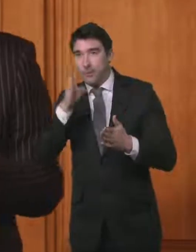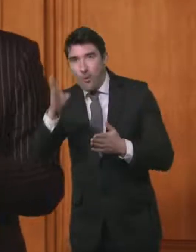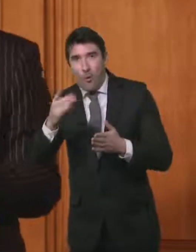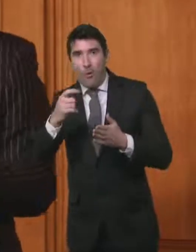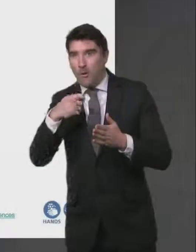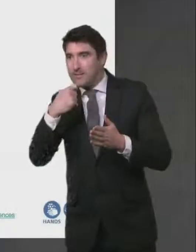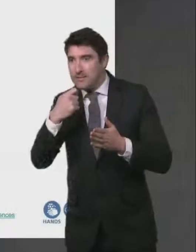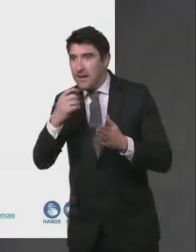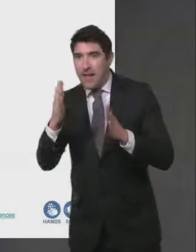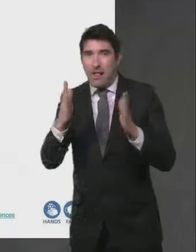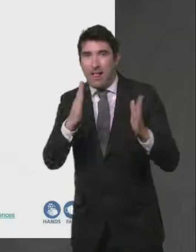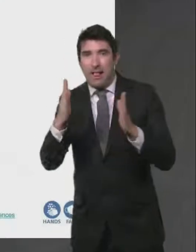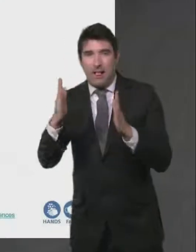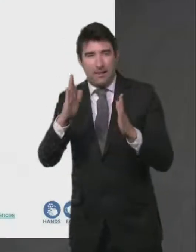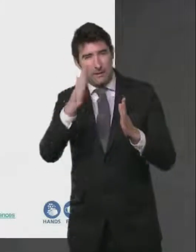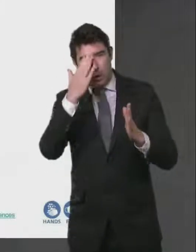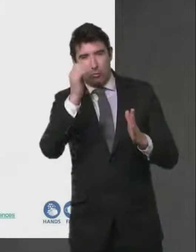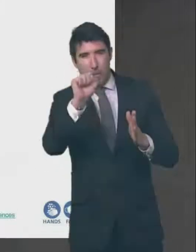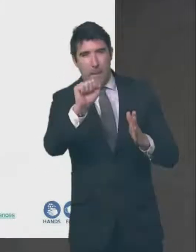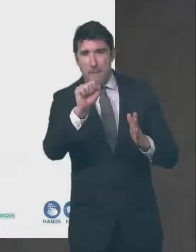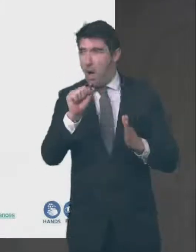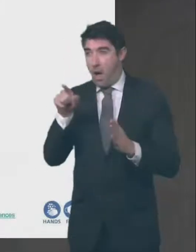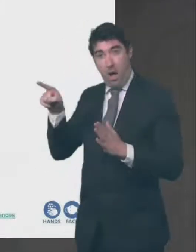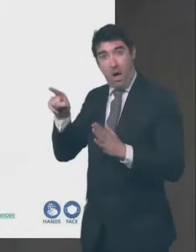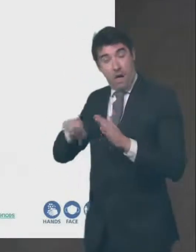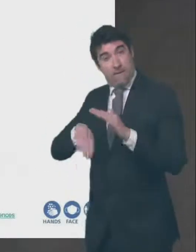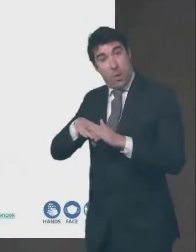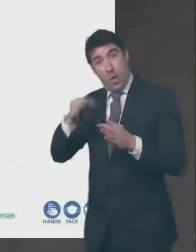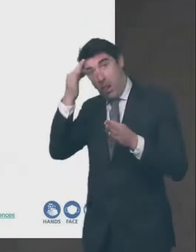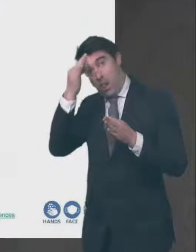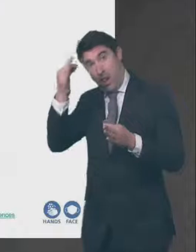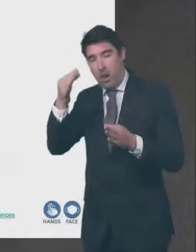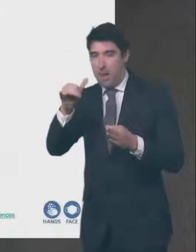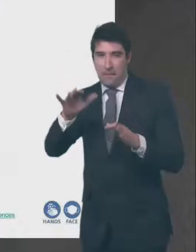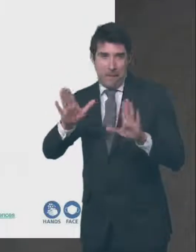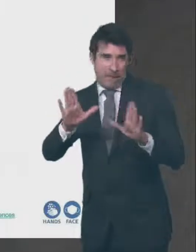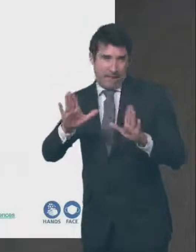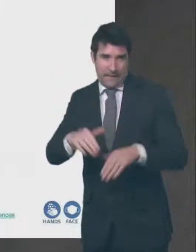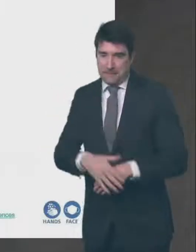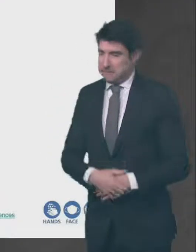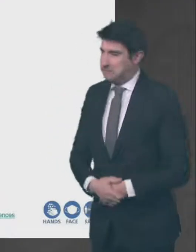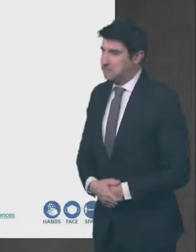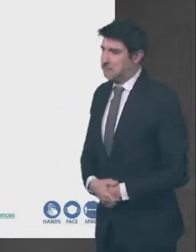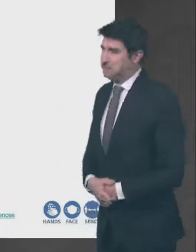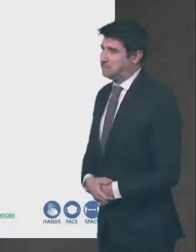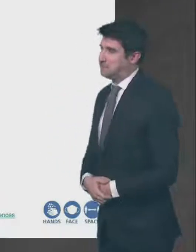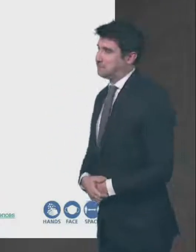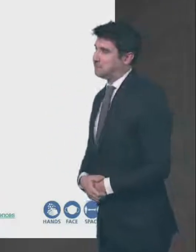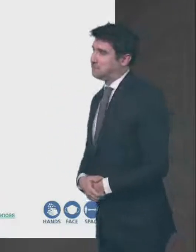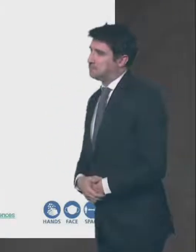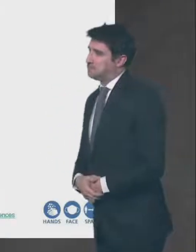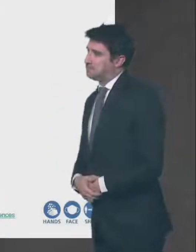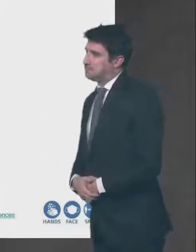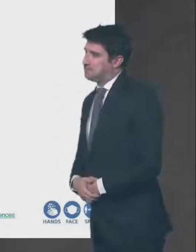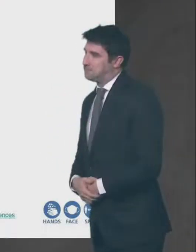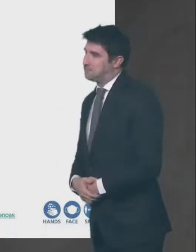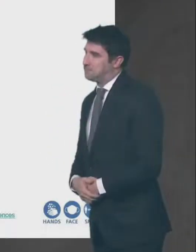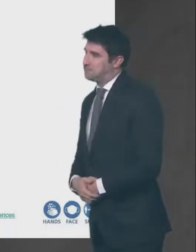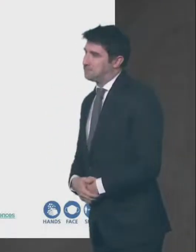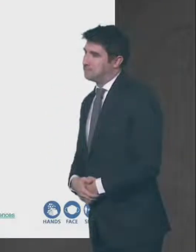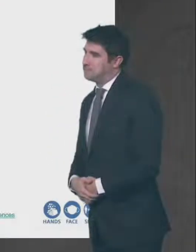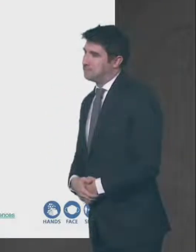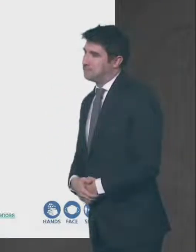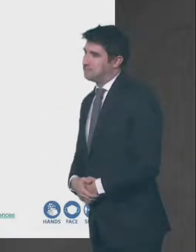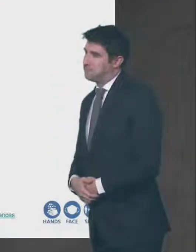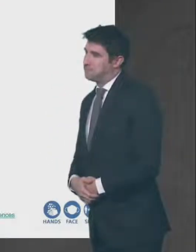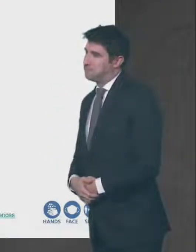please. You can see here 2 pictures of the UK, one based on the 10th